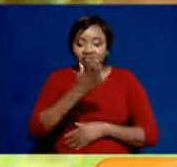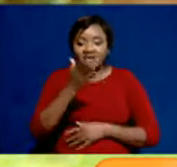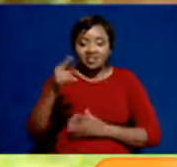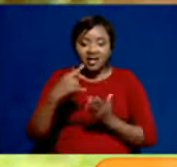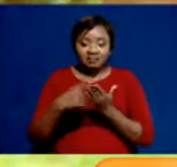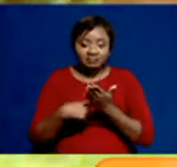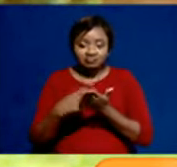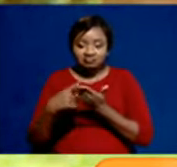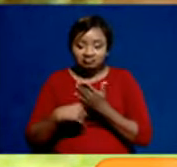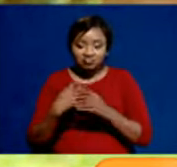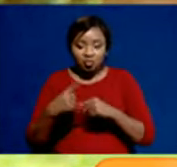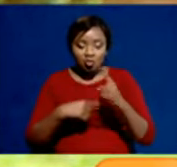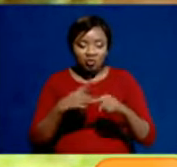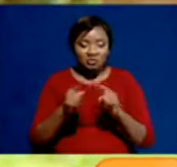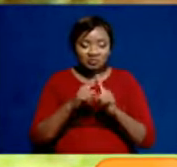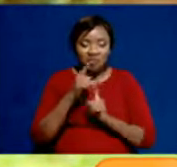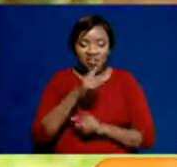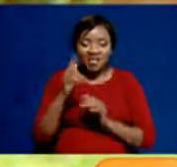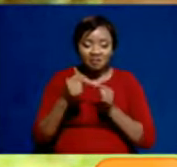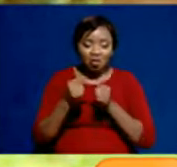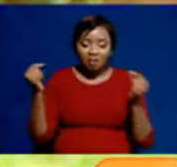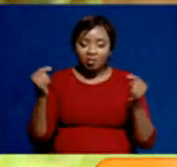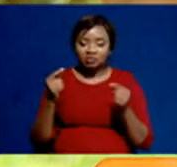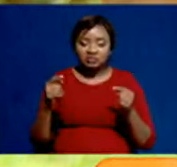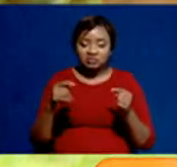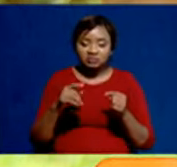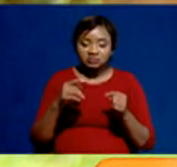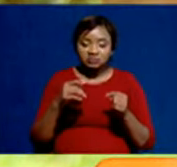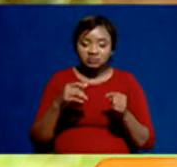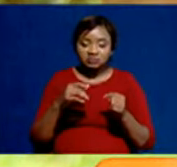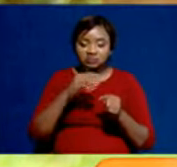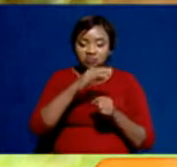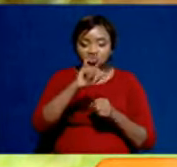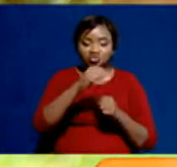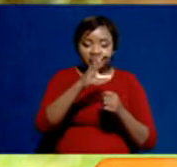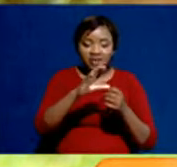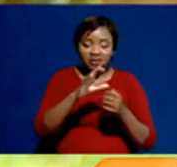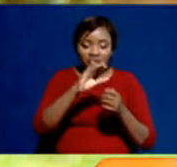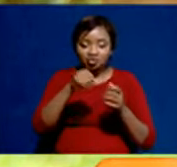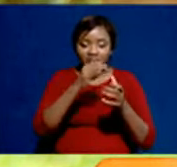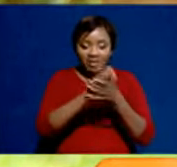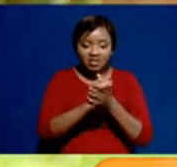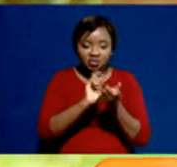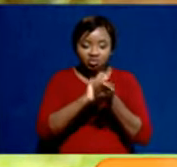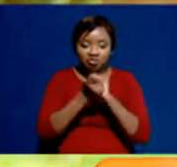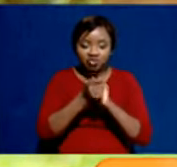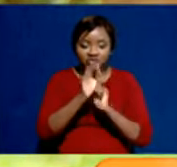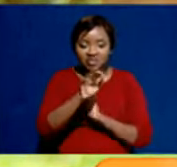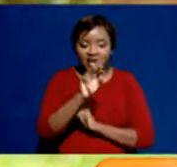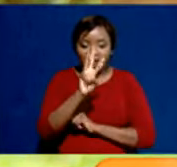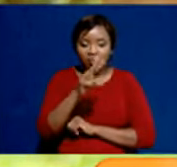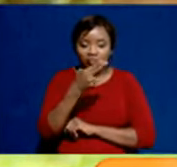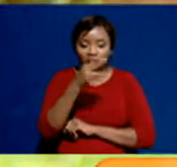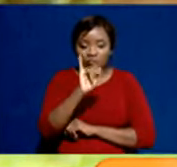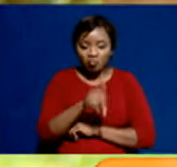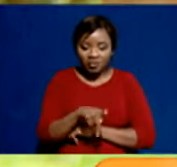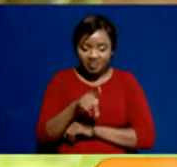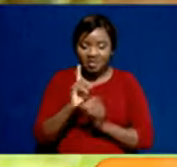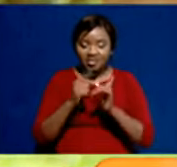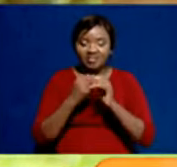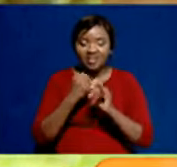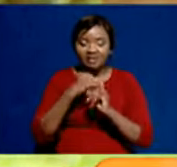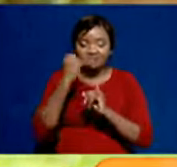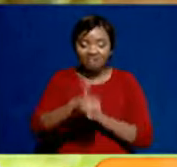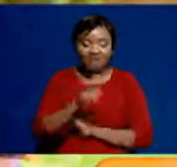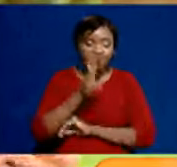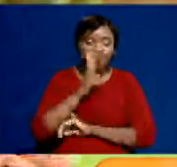were refusing to let Jubilee change its whip. And when Wetangula finally yielded,